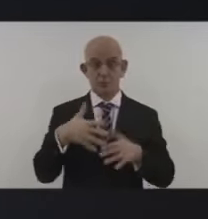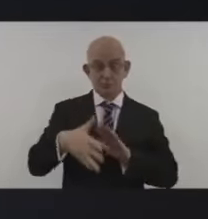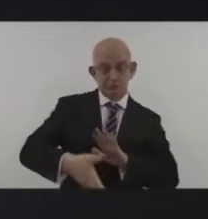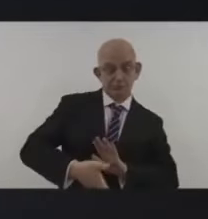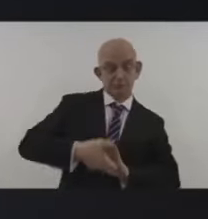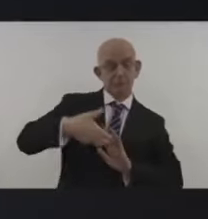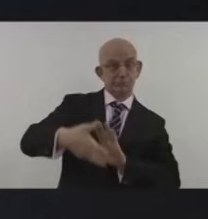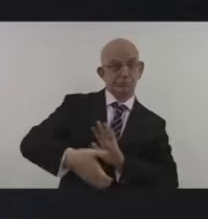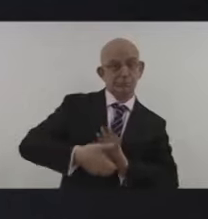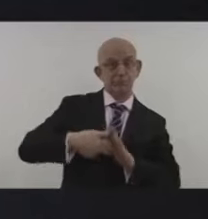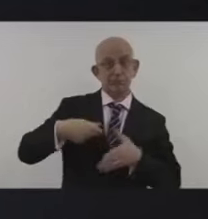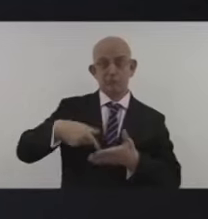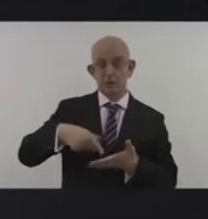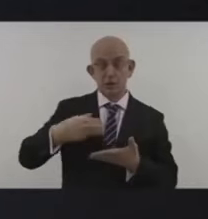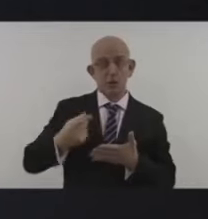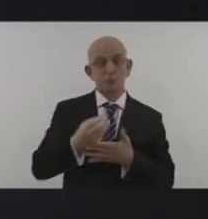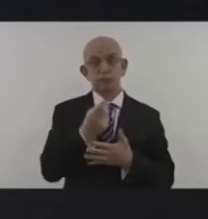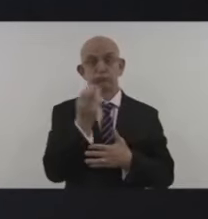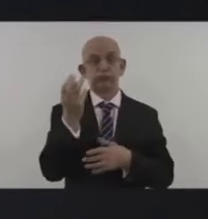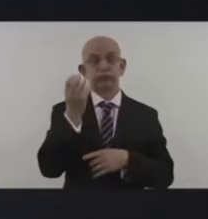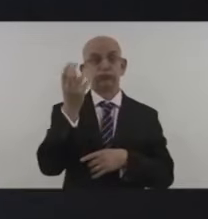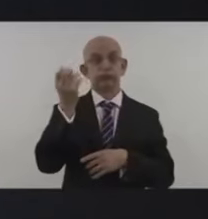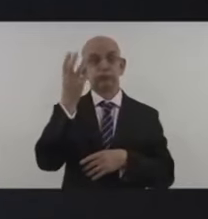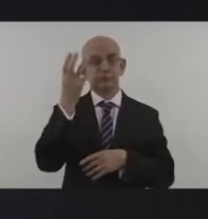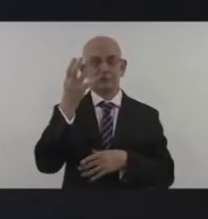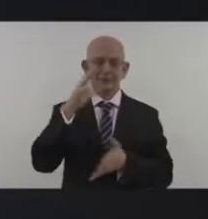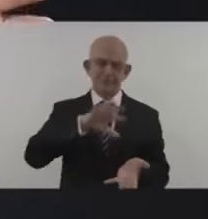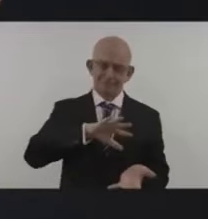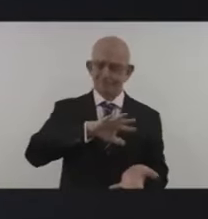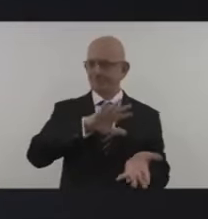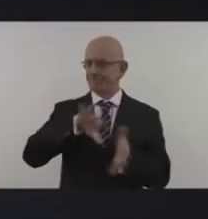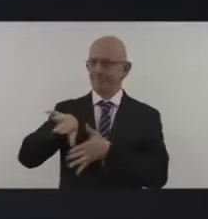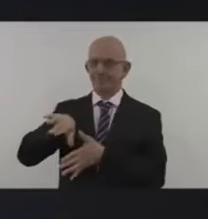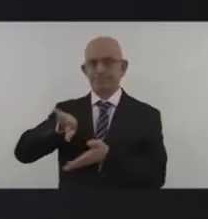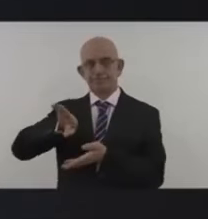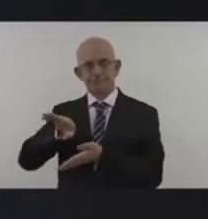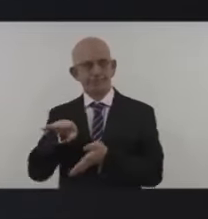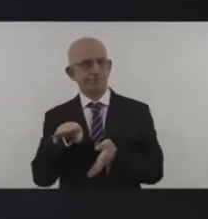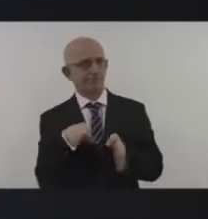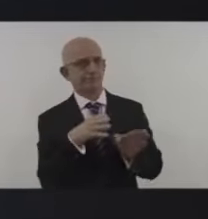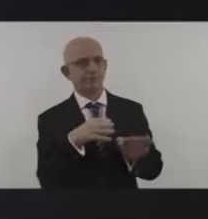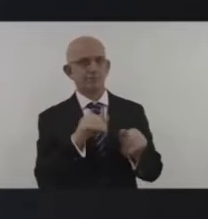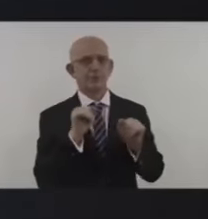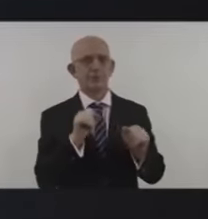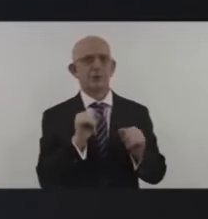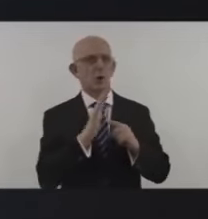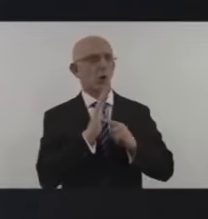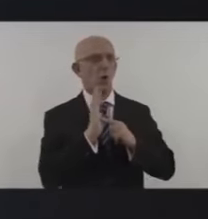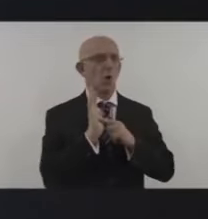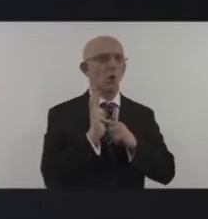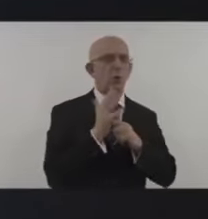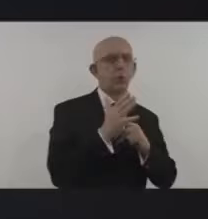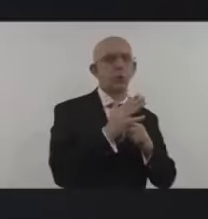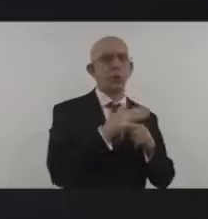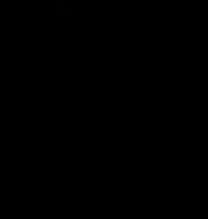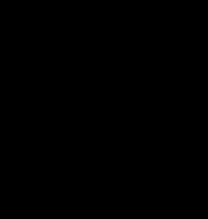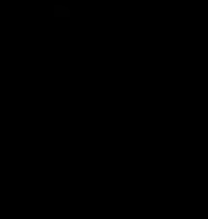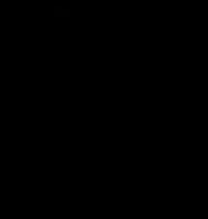accelerate this and make sure its huge benefits are shared by all countries and all